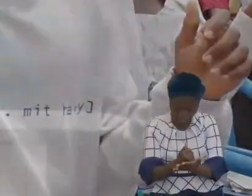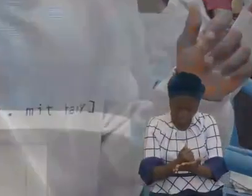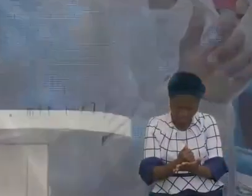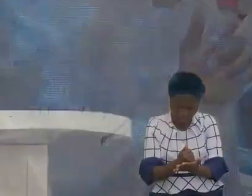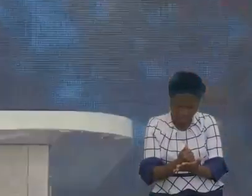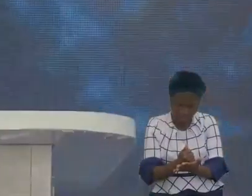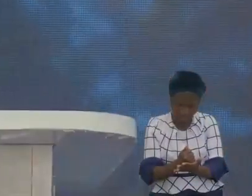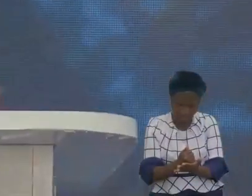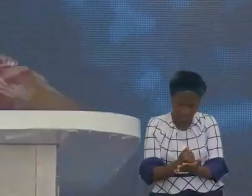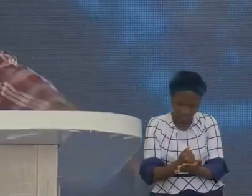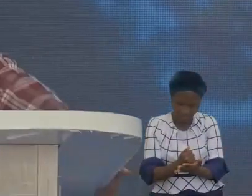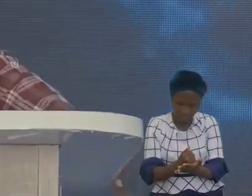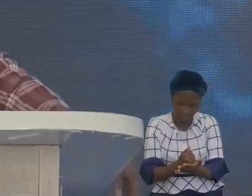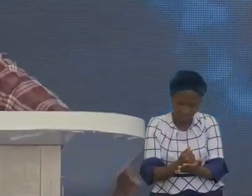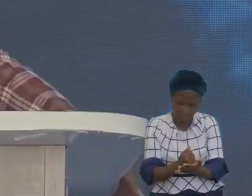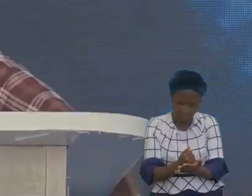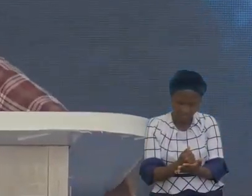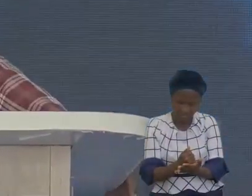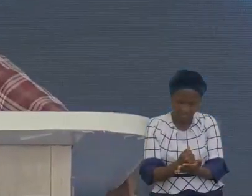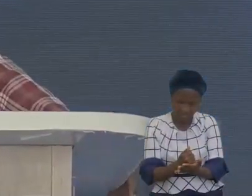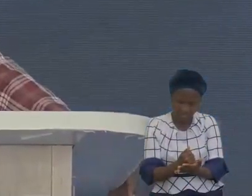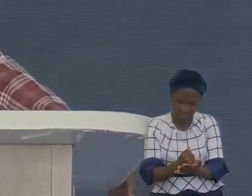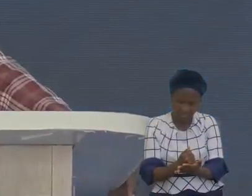Those who are struggling with sin,